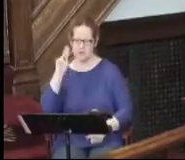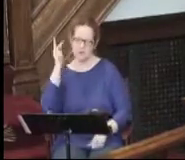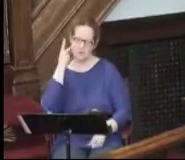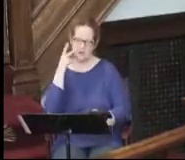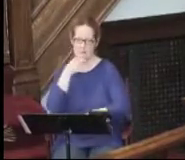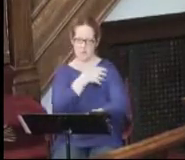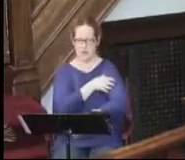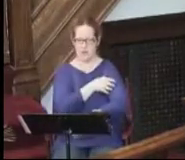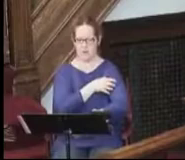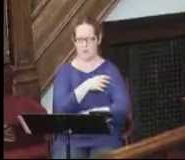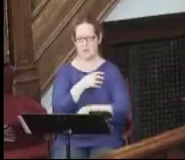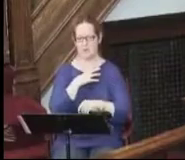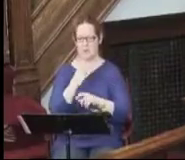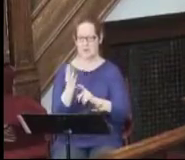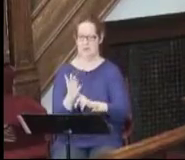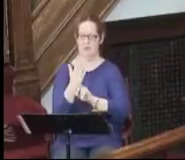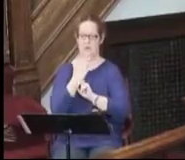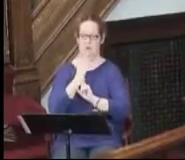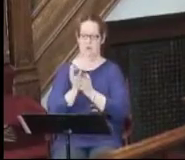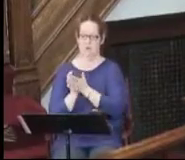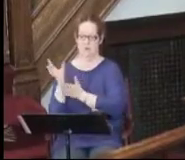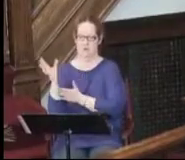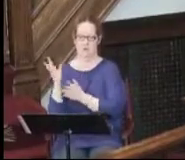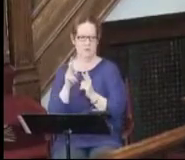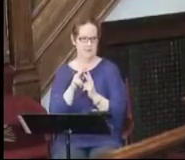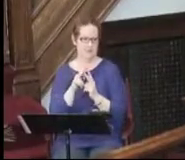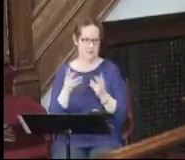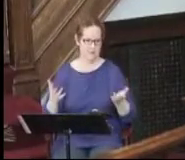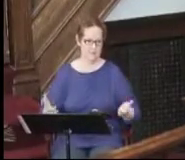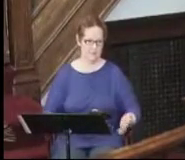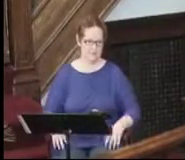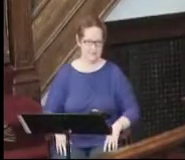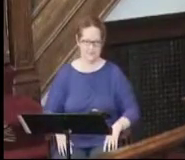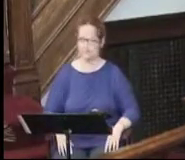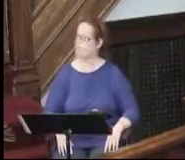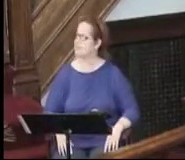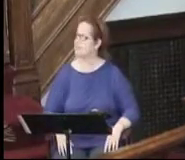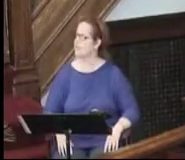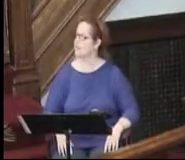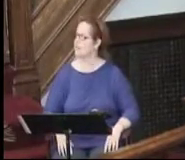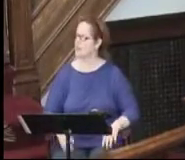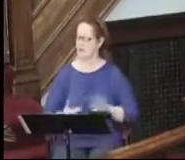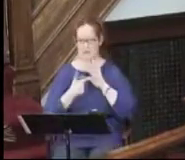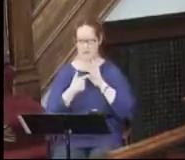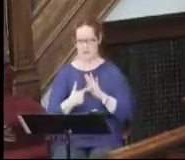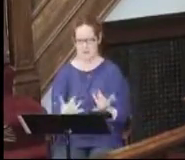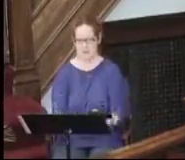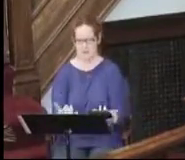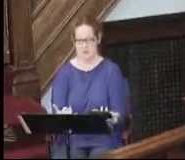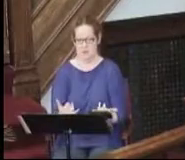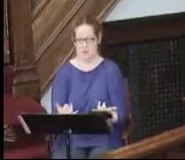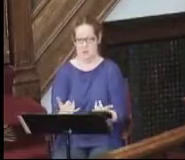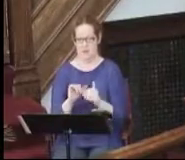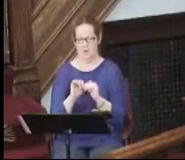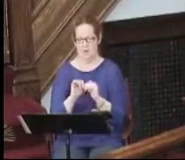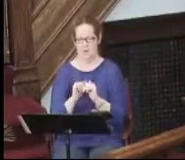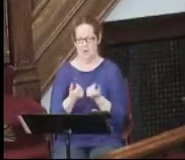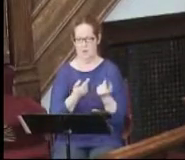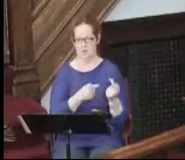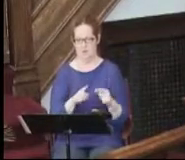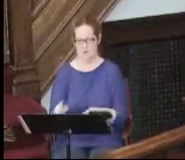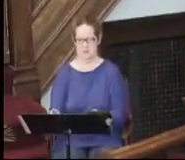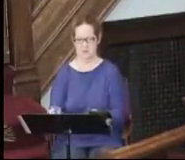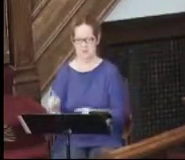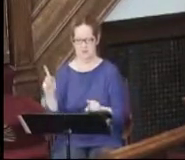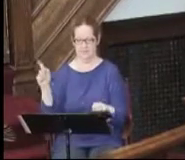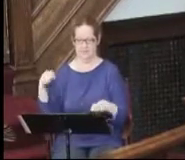power when it oppresses or excludes." One of the examples of modern day examples of how this role